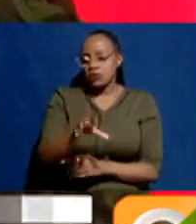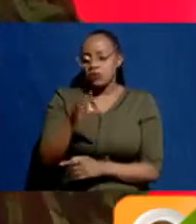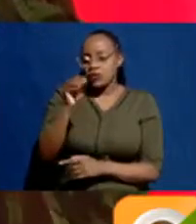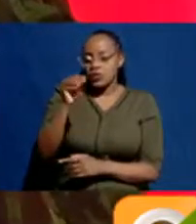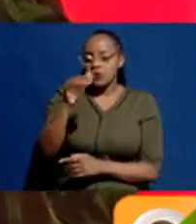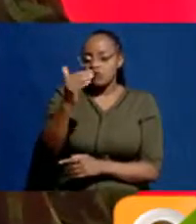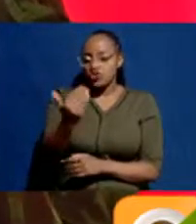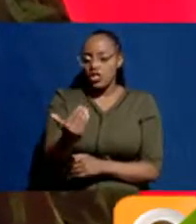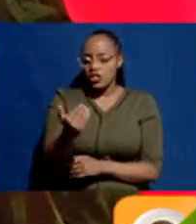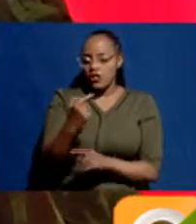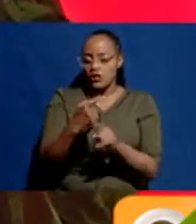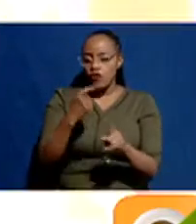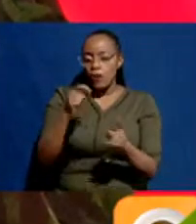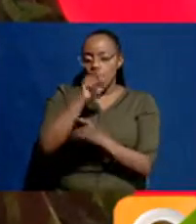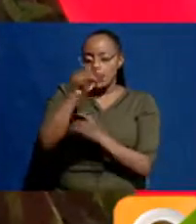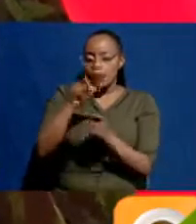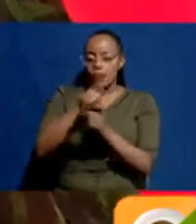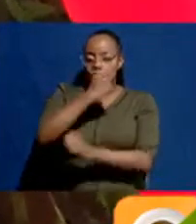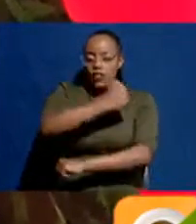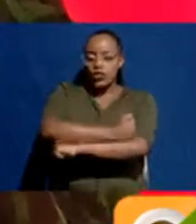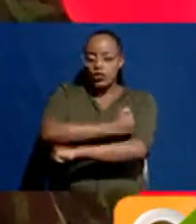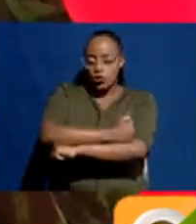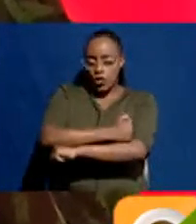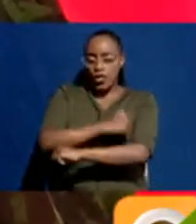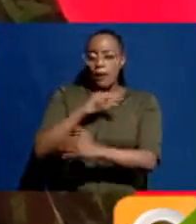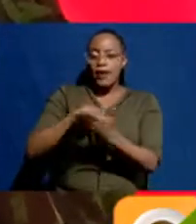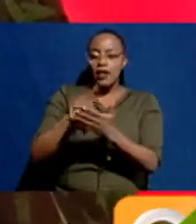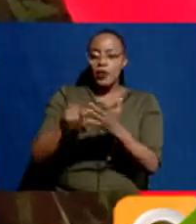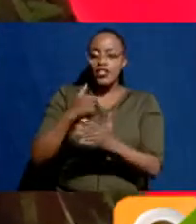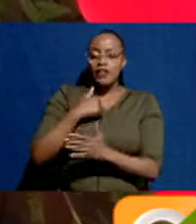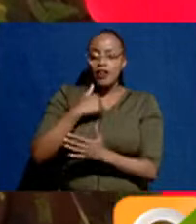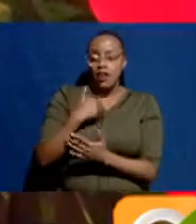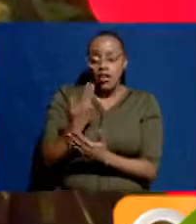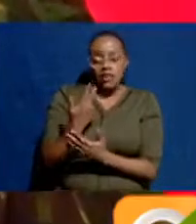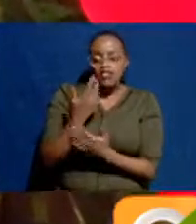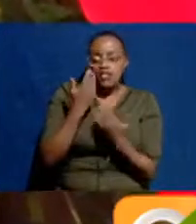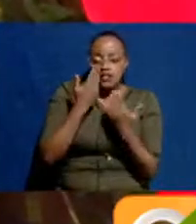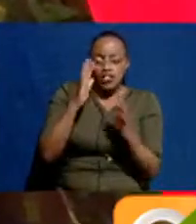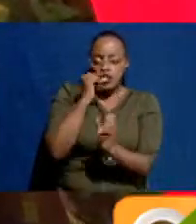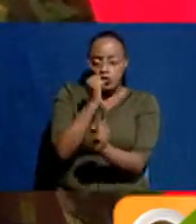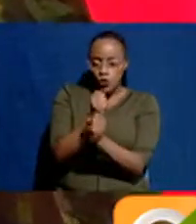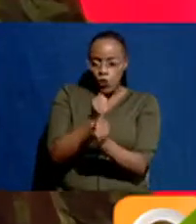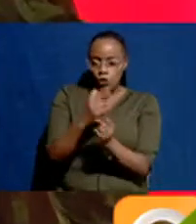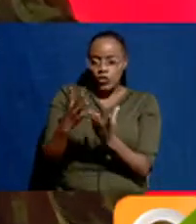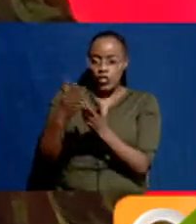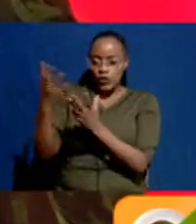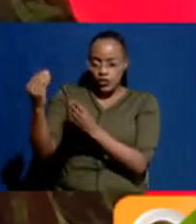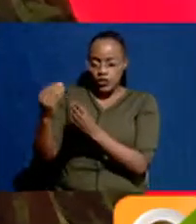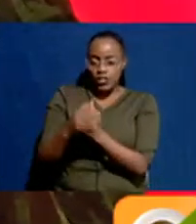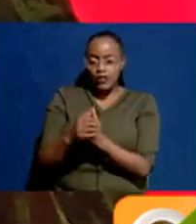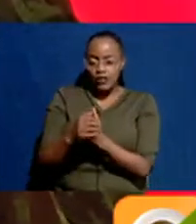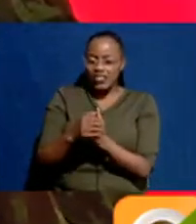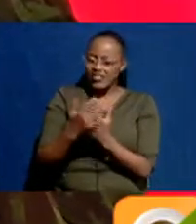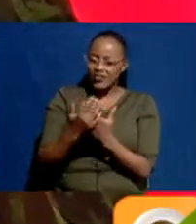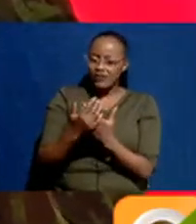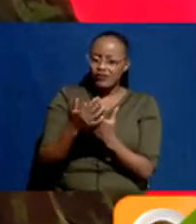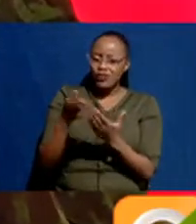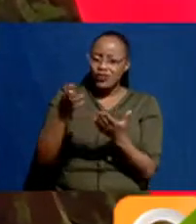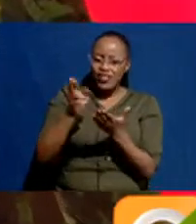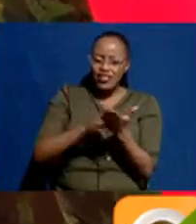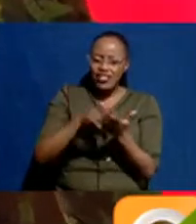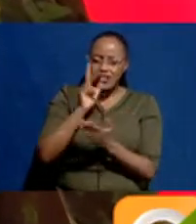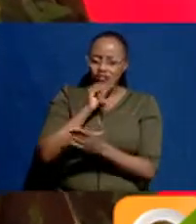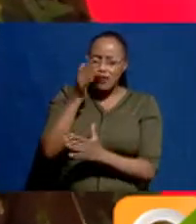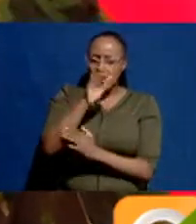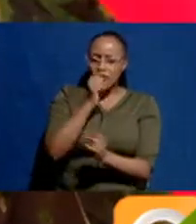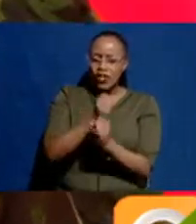his child from a certain school. So he actually had just signed off duty. He was the duty officer of that particular